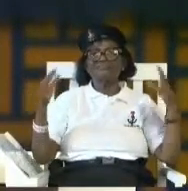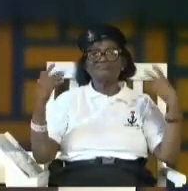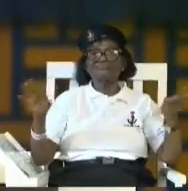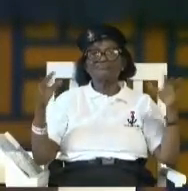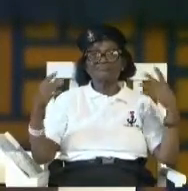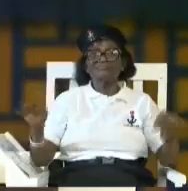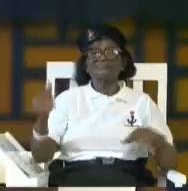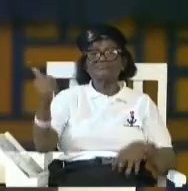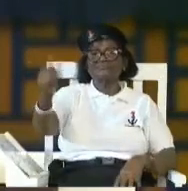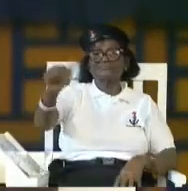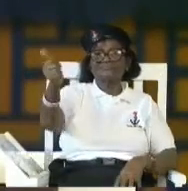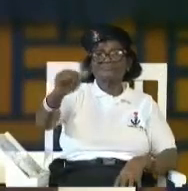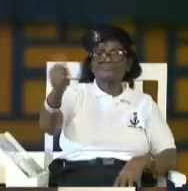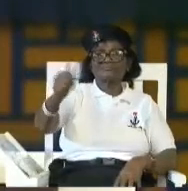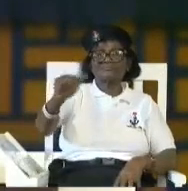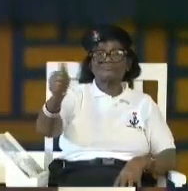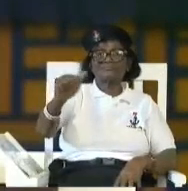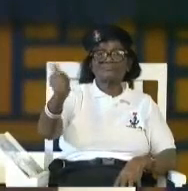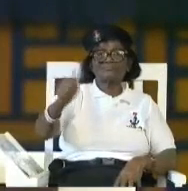Ten.